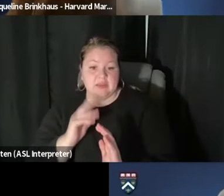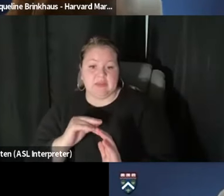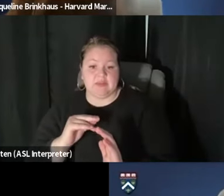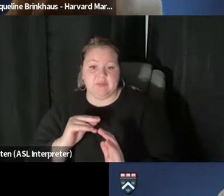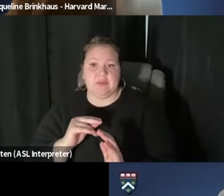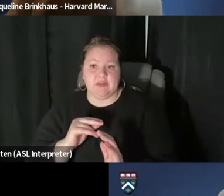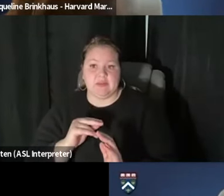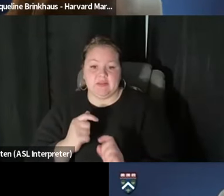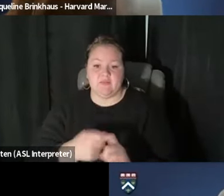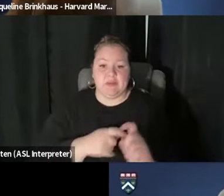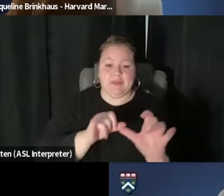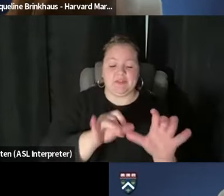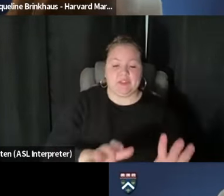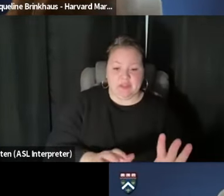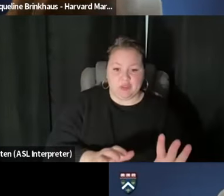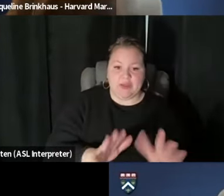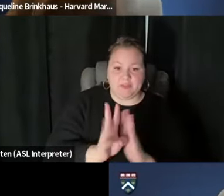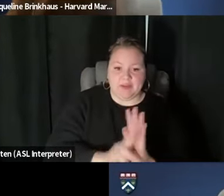Now I got to know about the